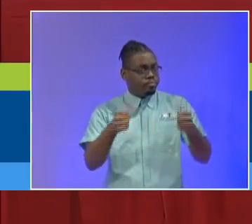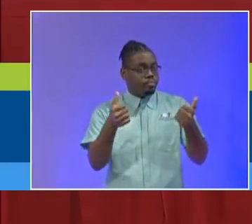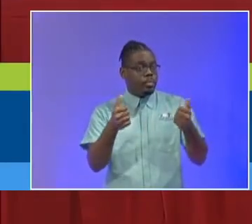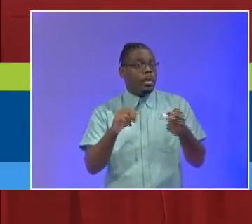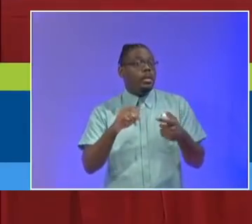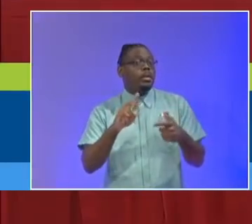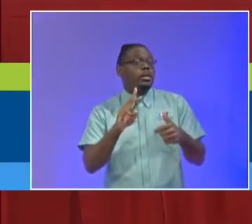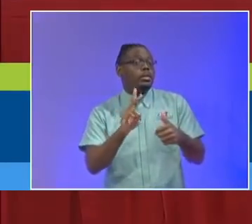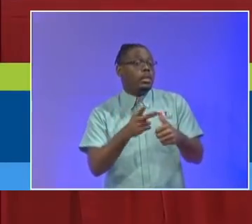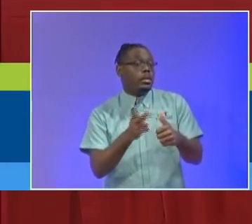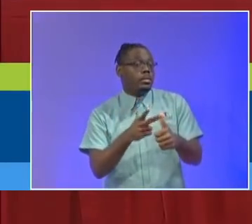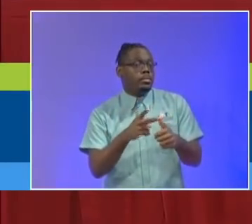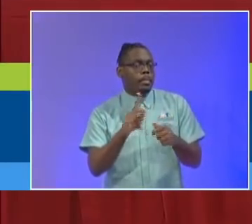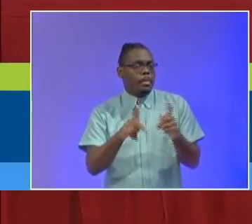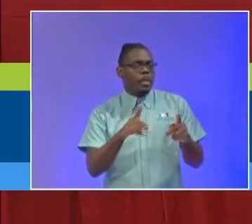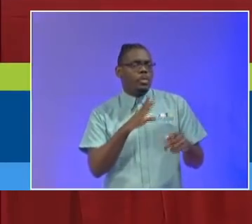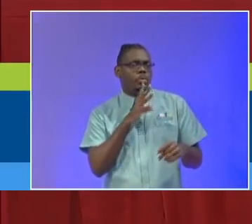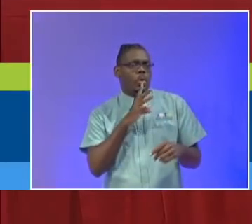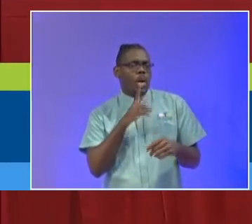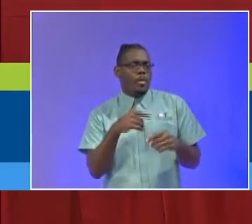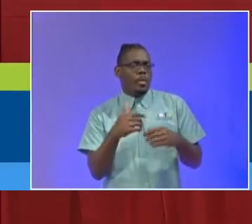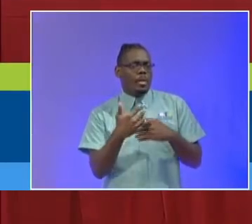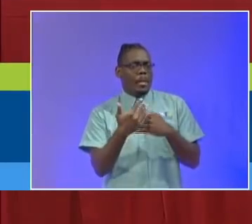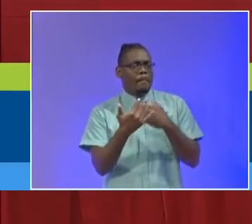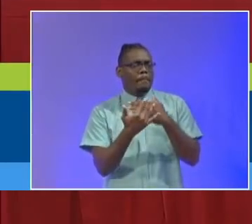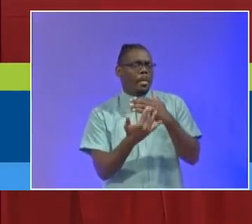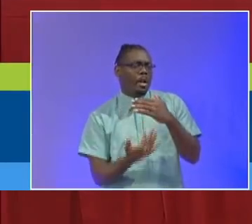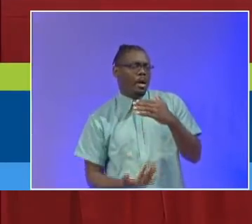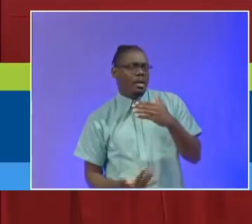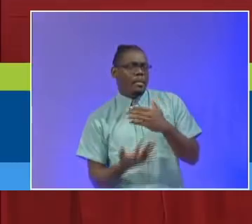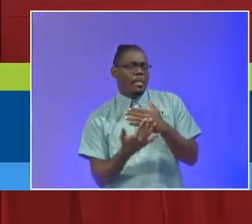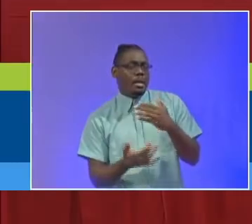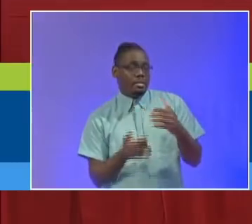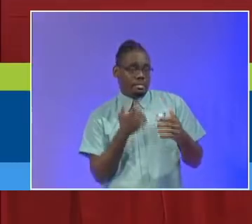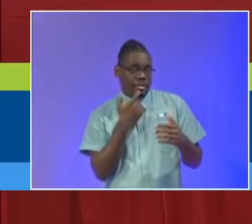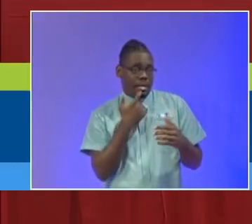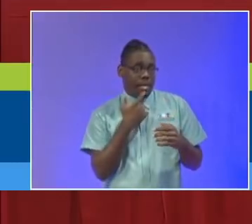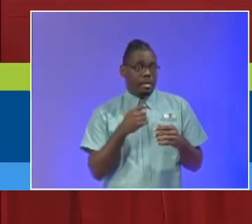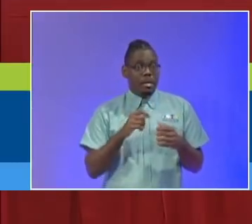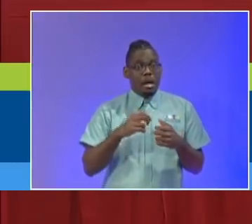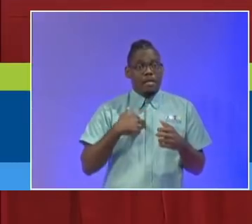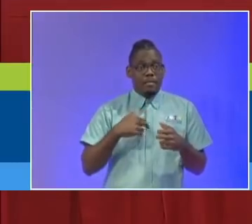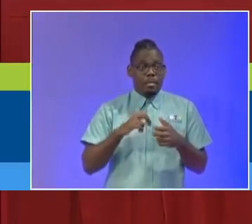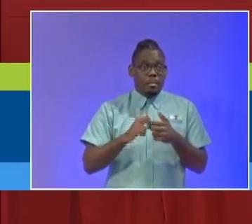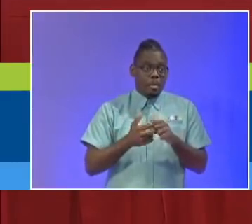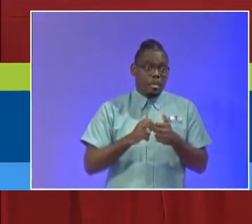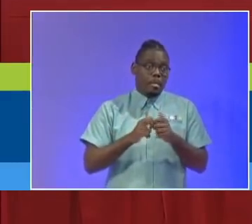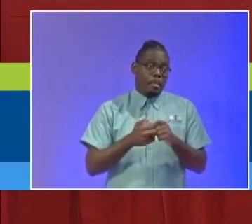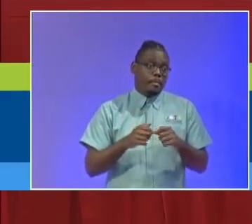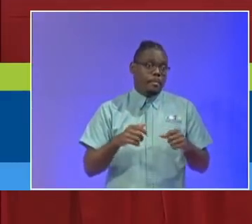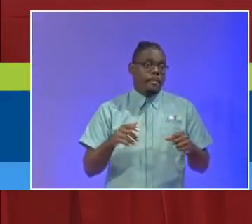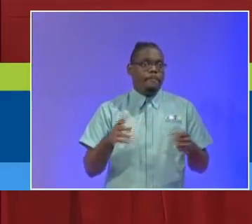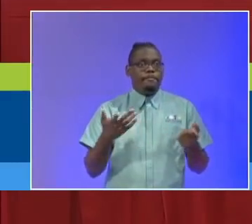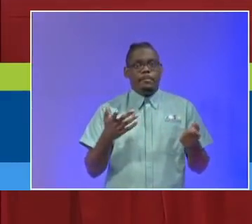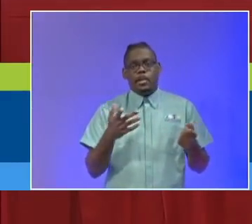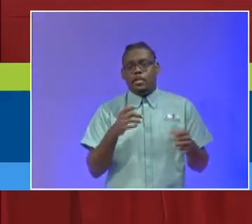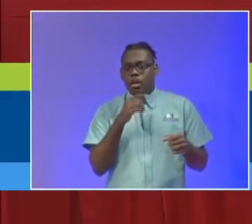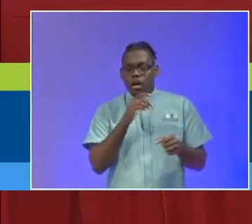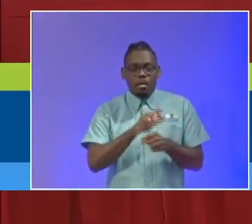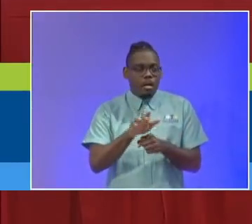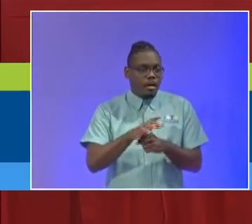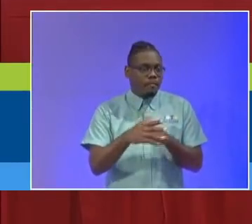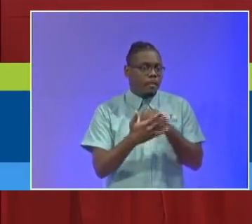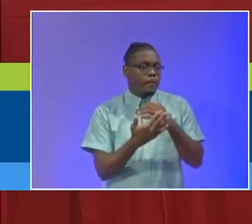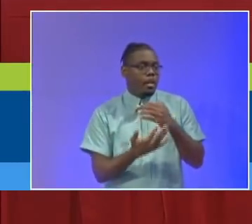to do surgery because of lack of blood and that kind of thing. So we're wondering about what are the protocols are